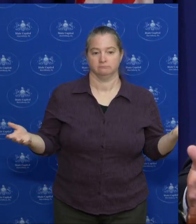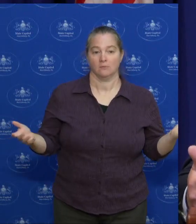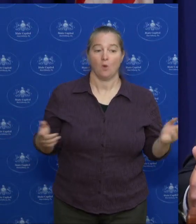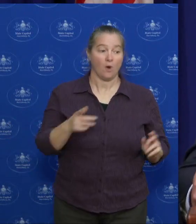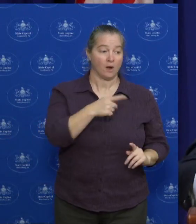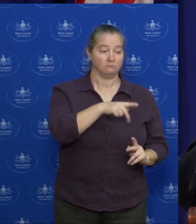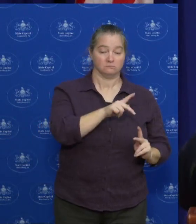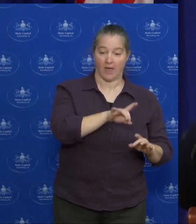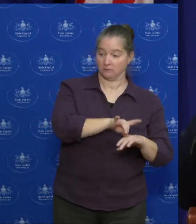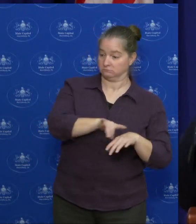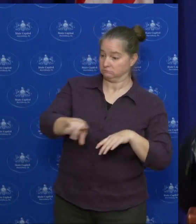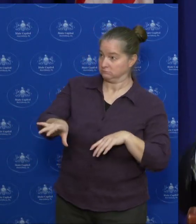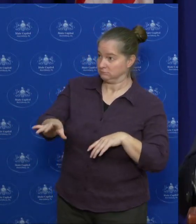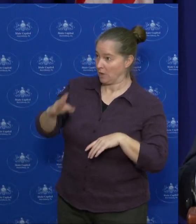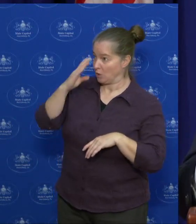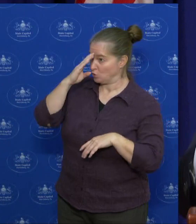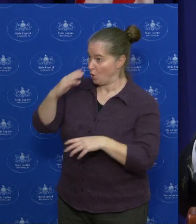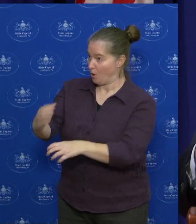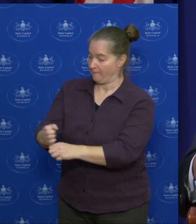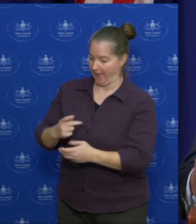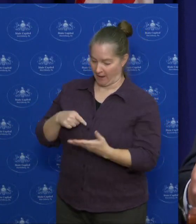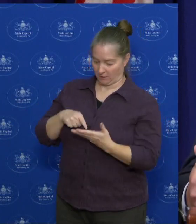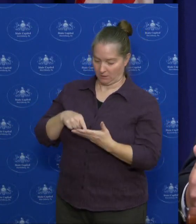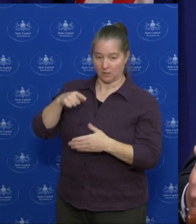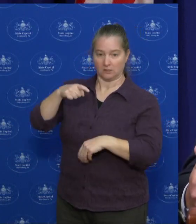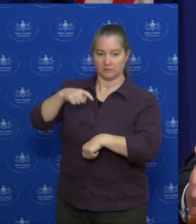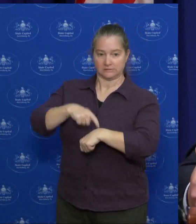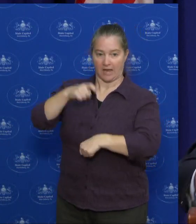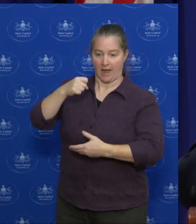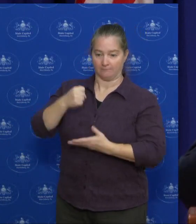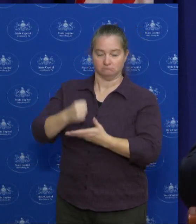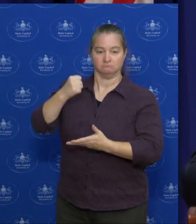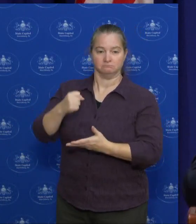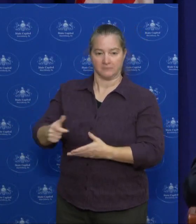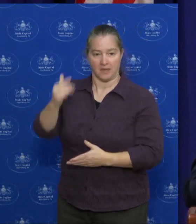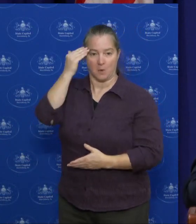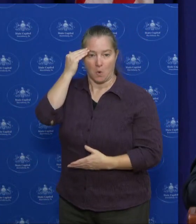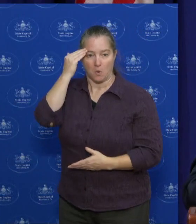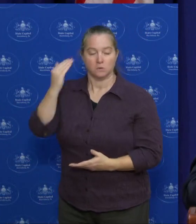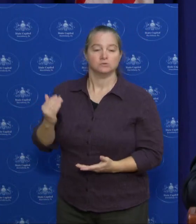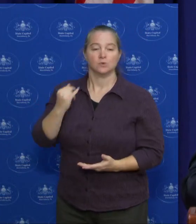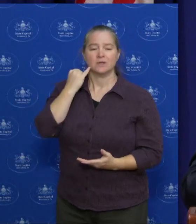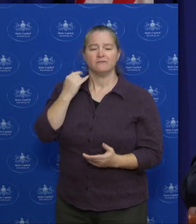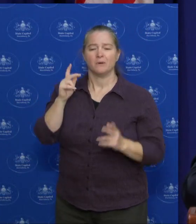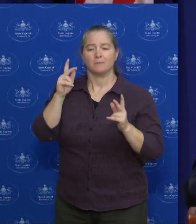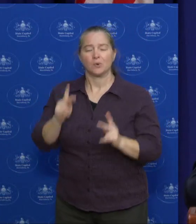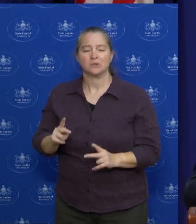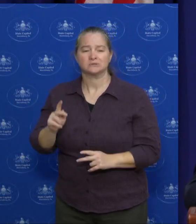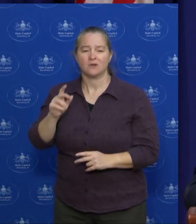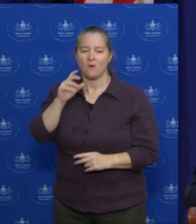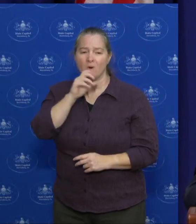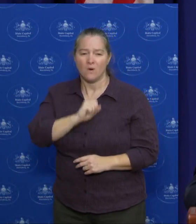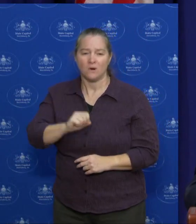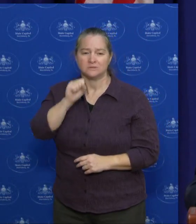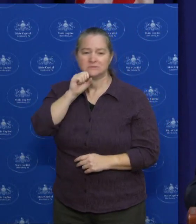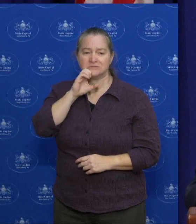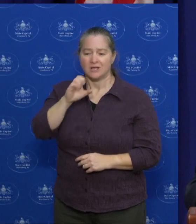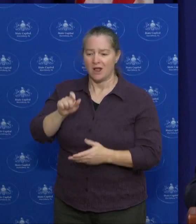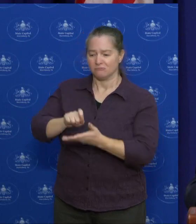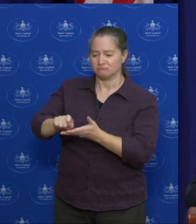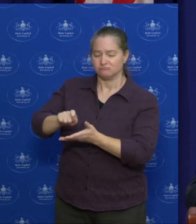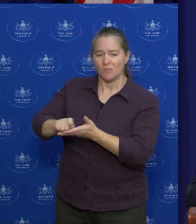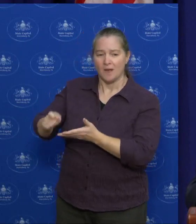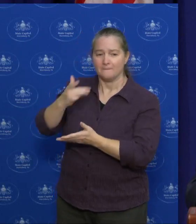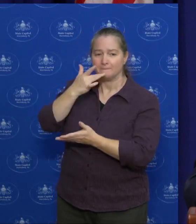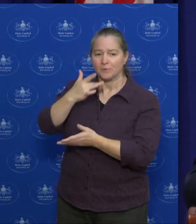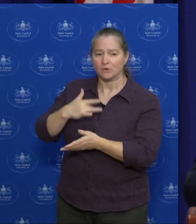out. They know when they got it back, and they timestamp it. So if you have an elderly voter who writes their birthday on